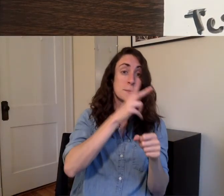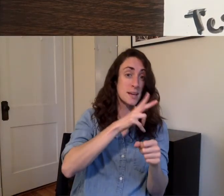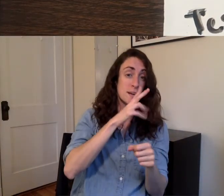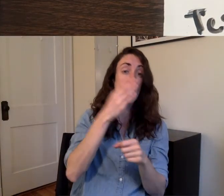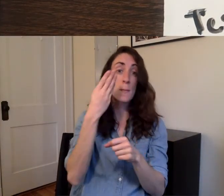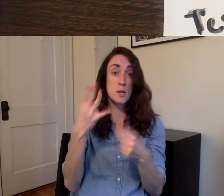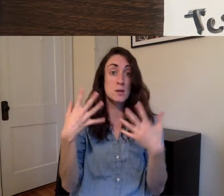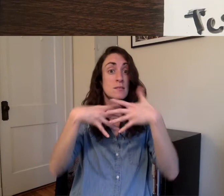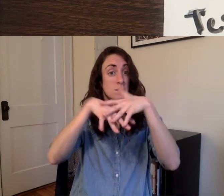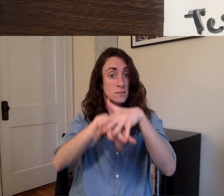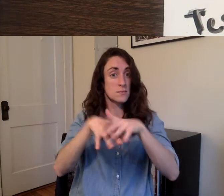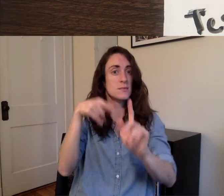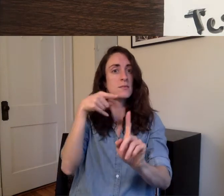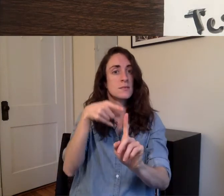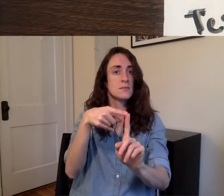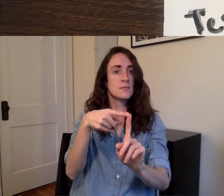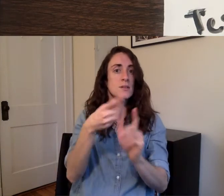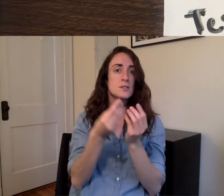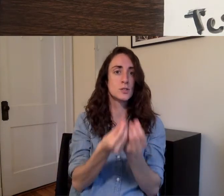both.